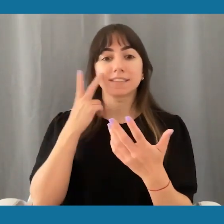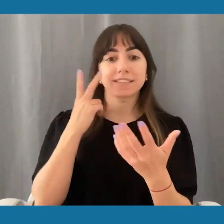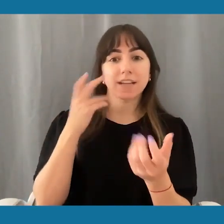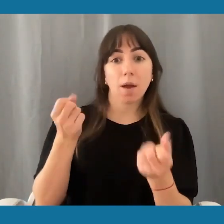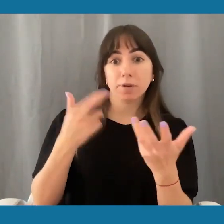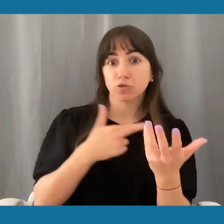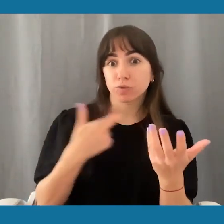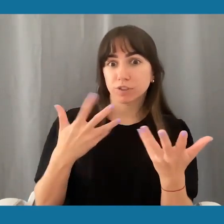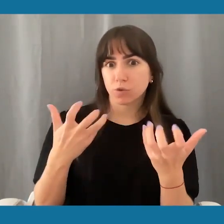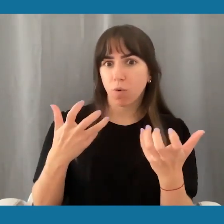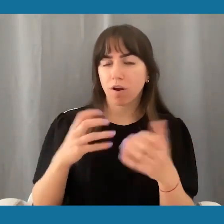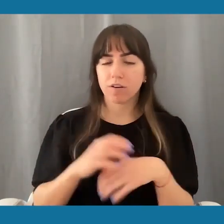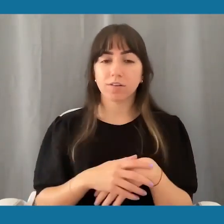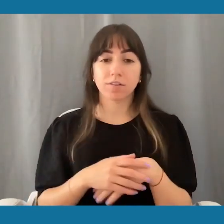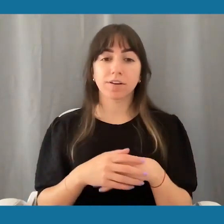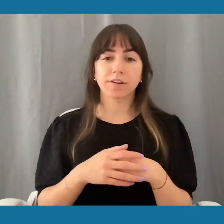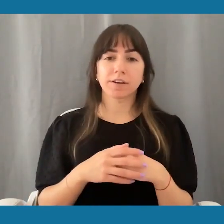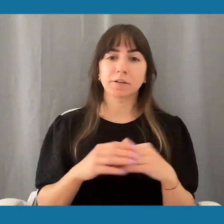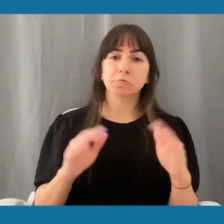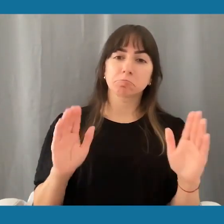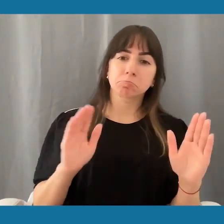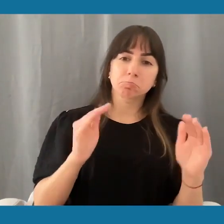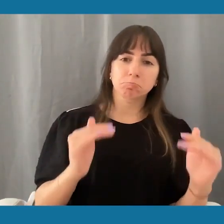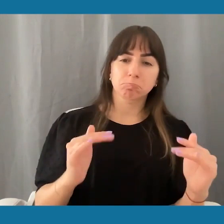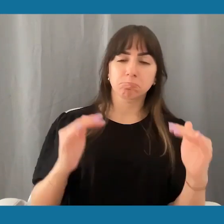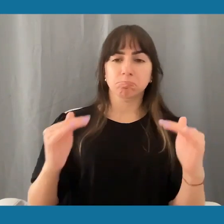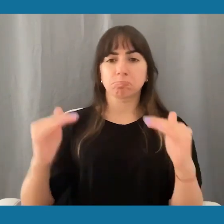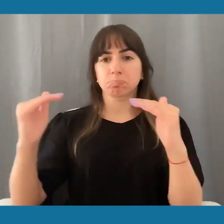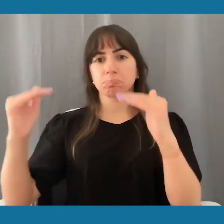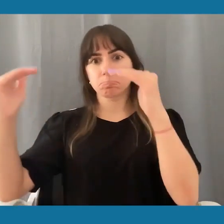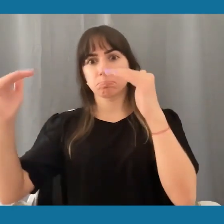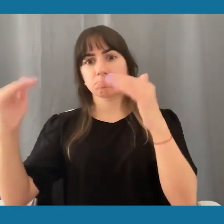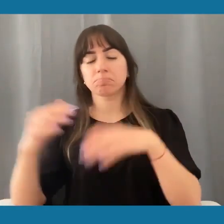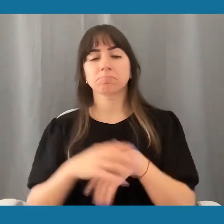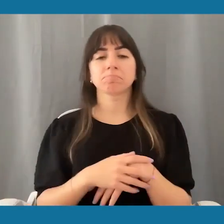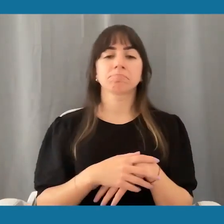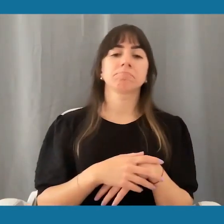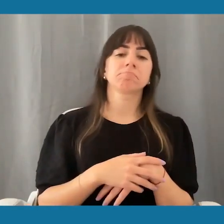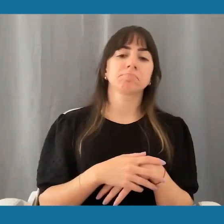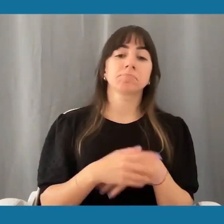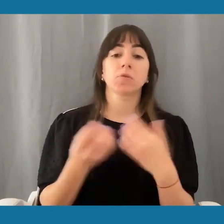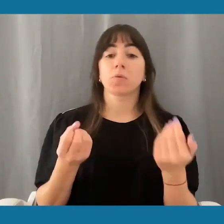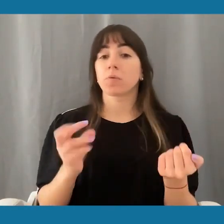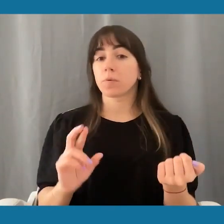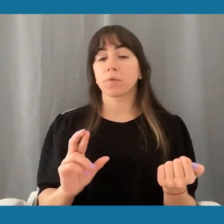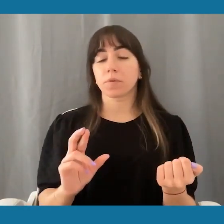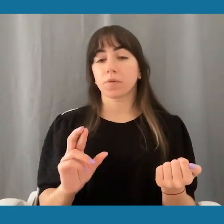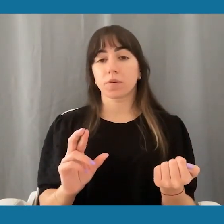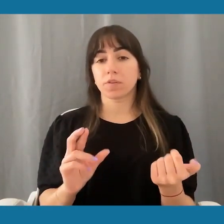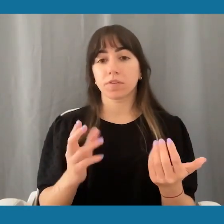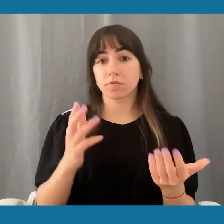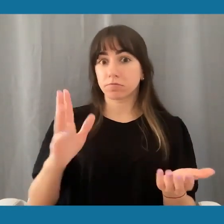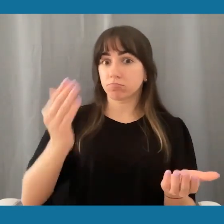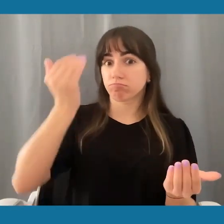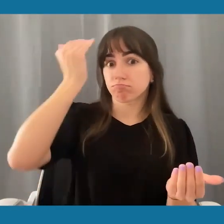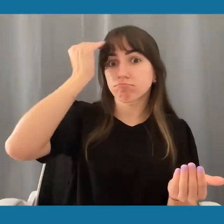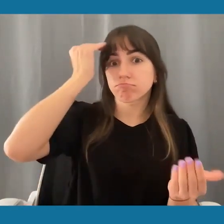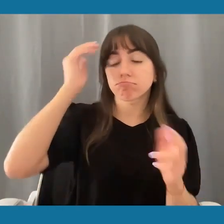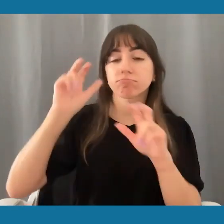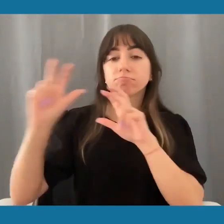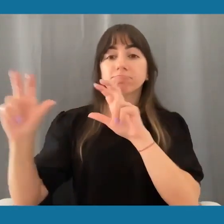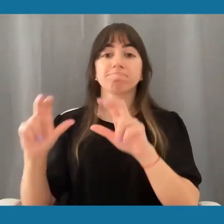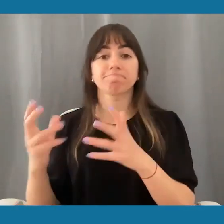very familiar with investing and want to kind of create your own custom portfolio. With that, you can select between the